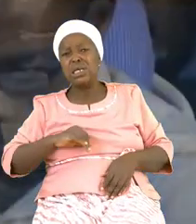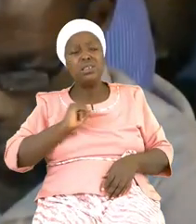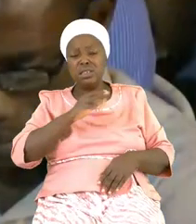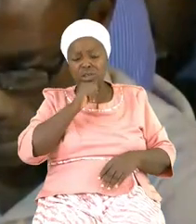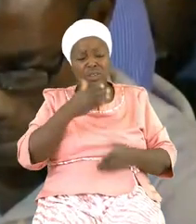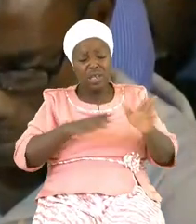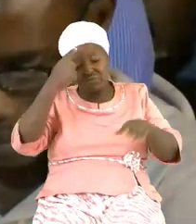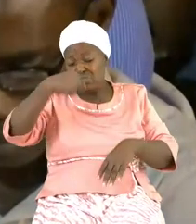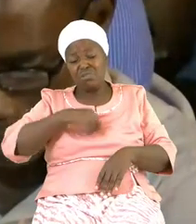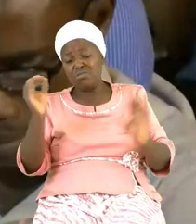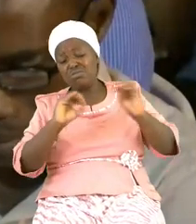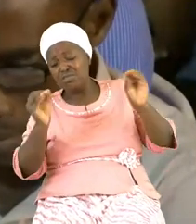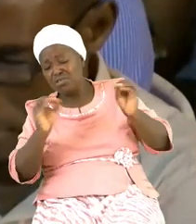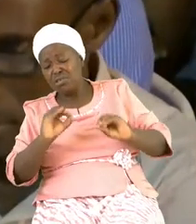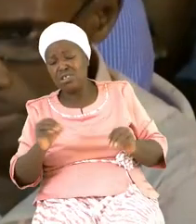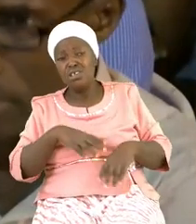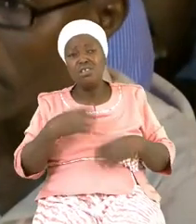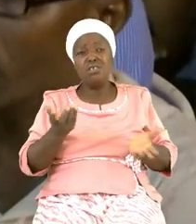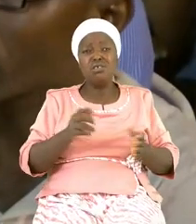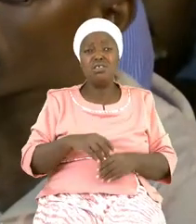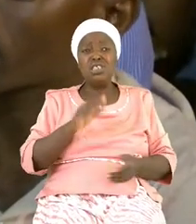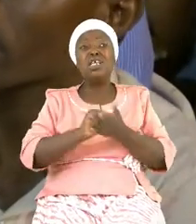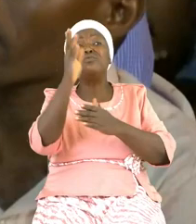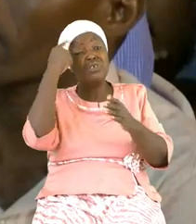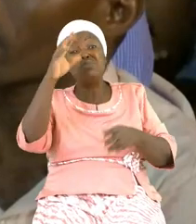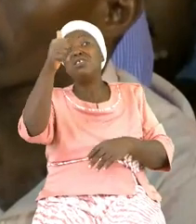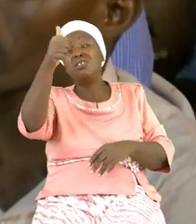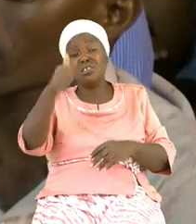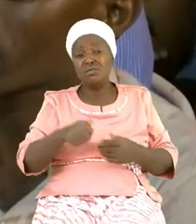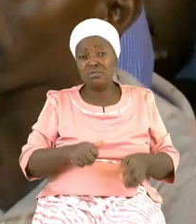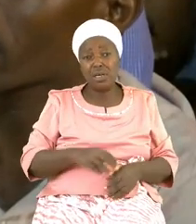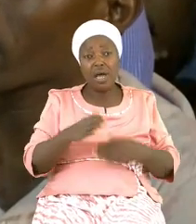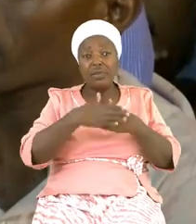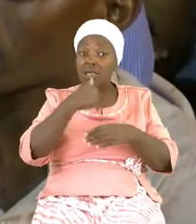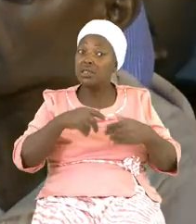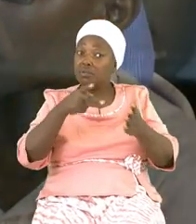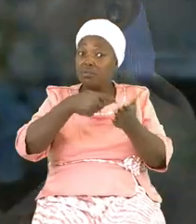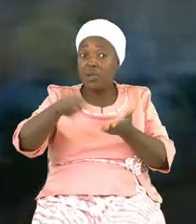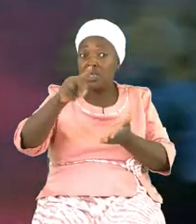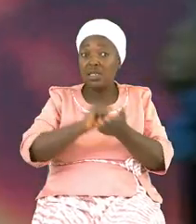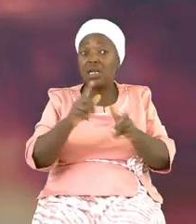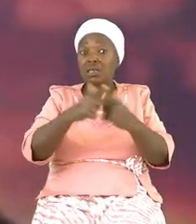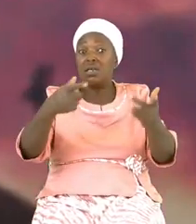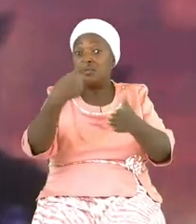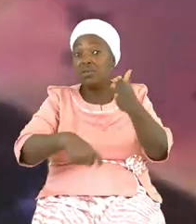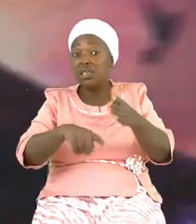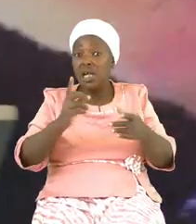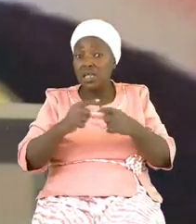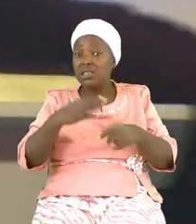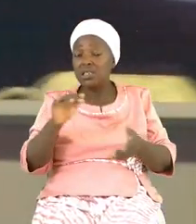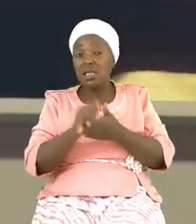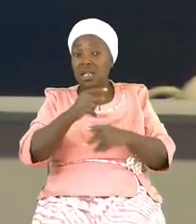That's dishonest. After he paid such a great price. And the things that are just, it's